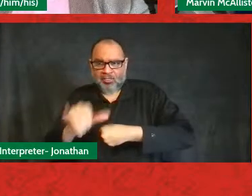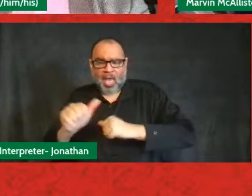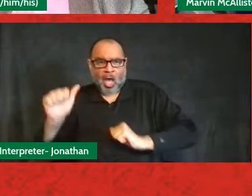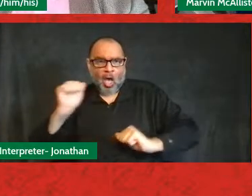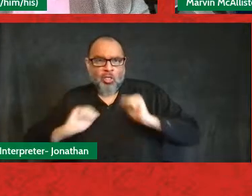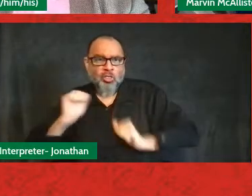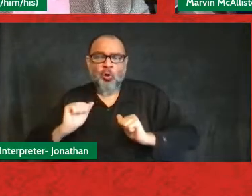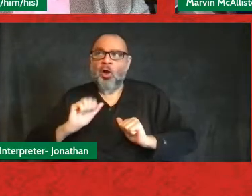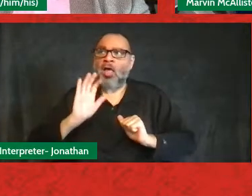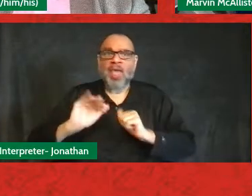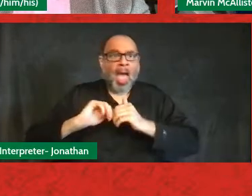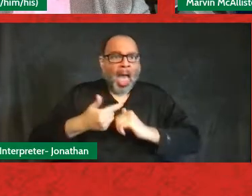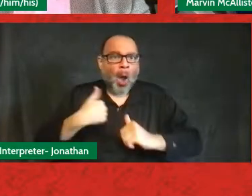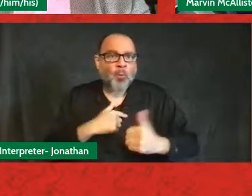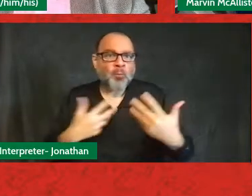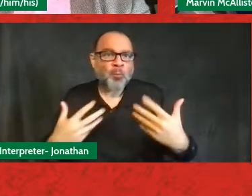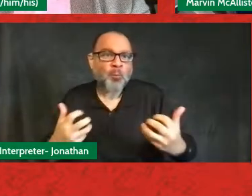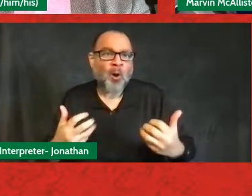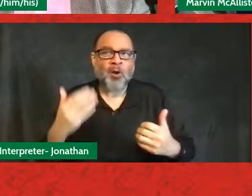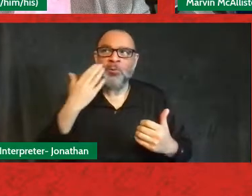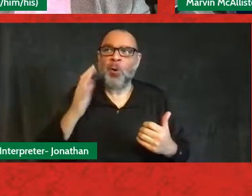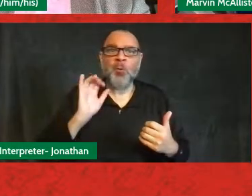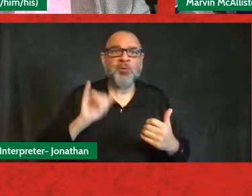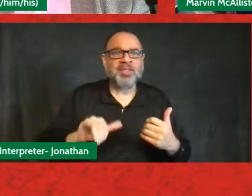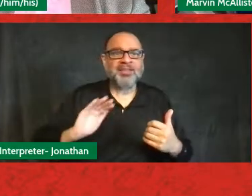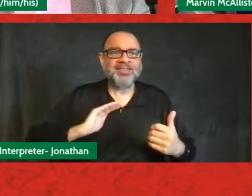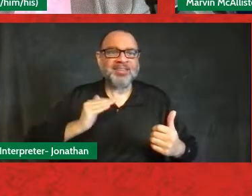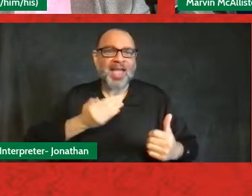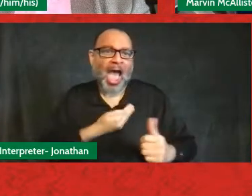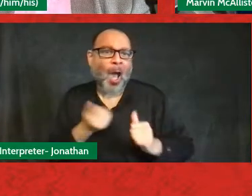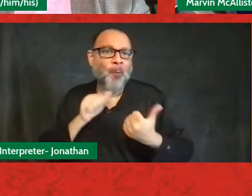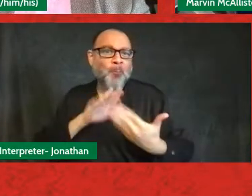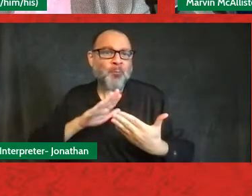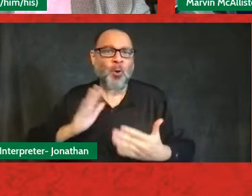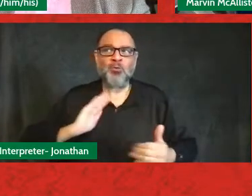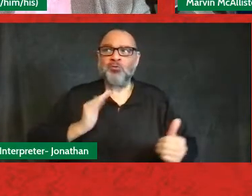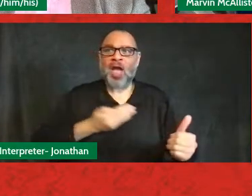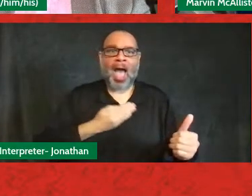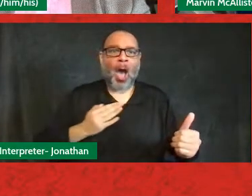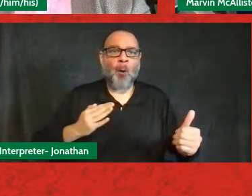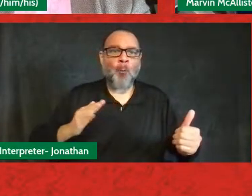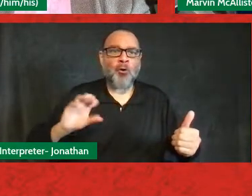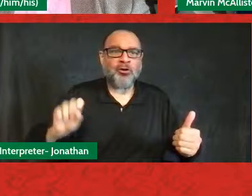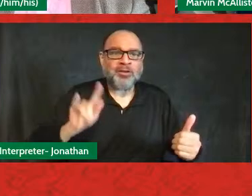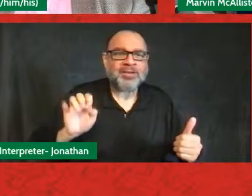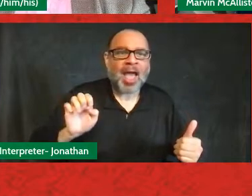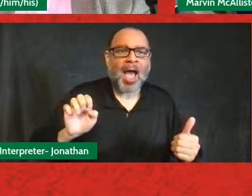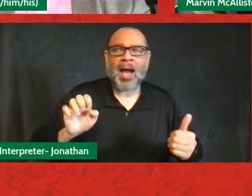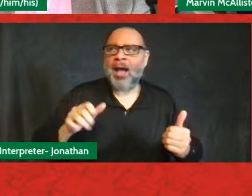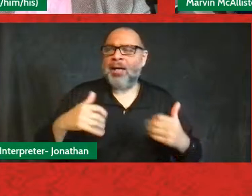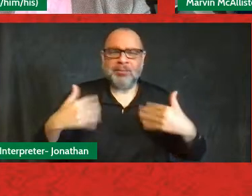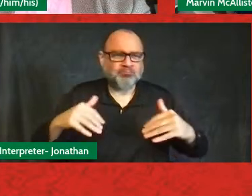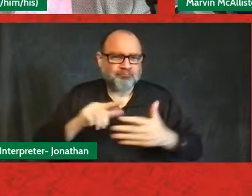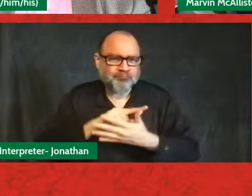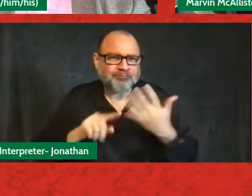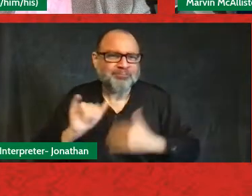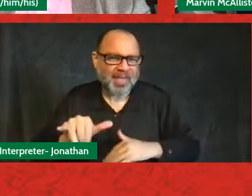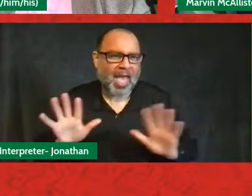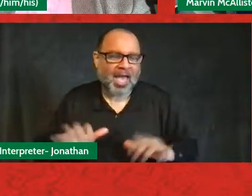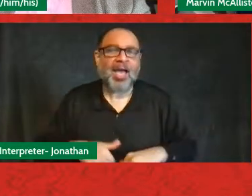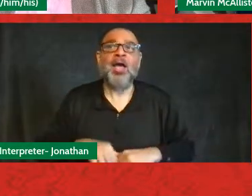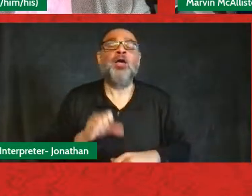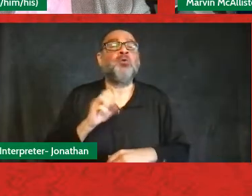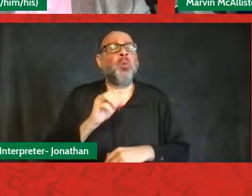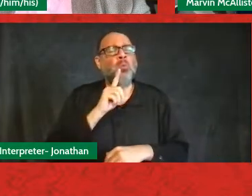forms and ways of us of being, you know? And I think the thing that's so exciting about his story and the story